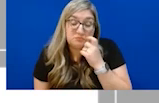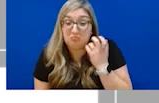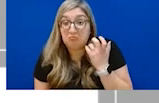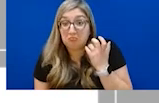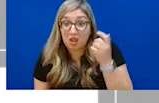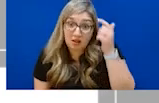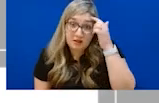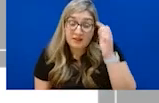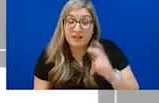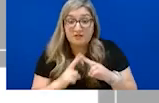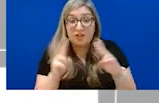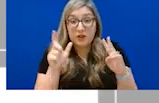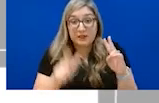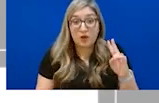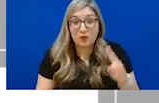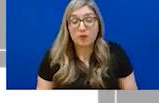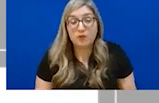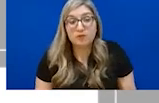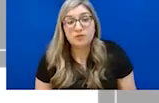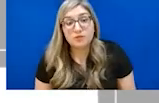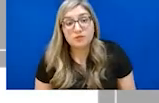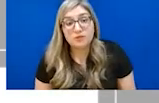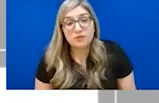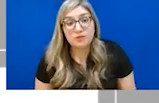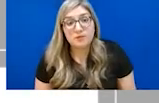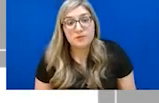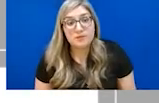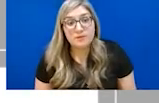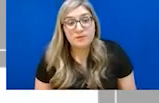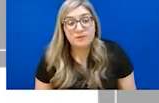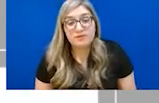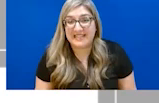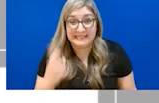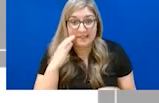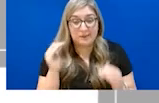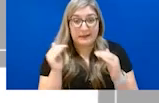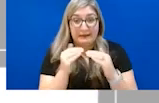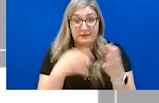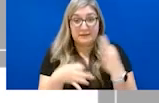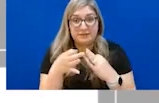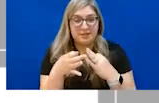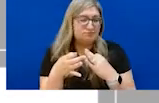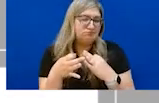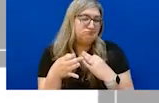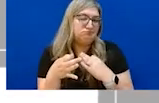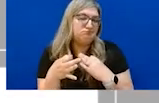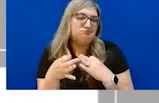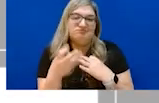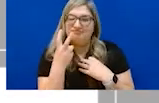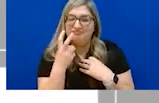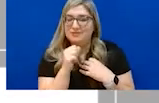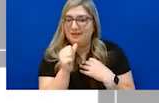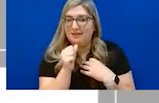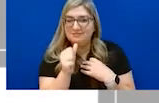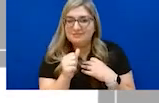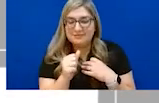low. Like as far as a real exchange, an even exchange, that is not what we're seeing students